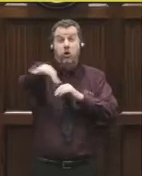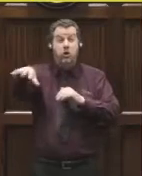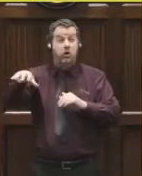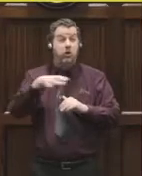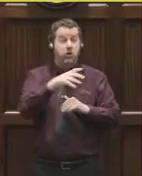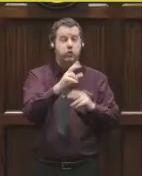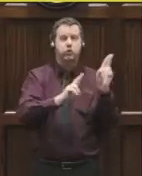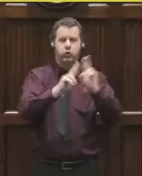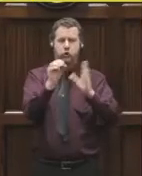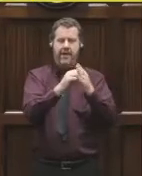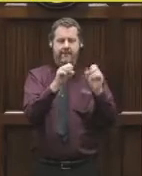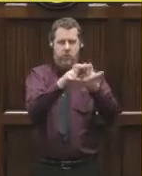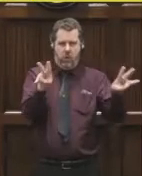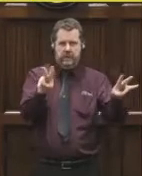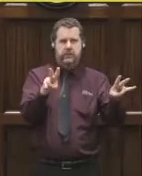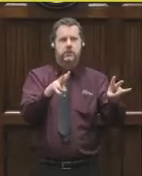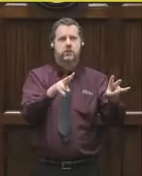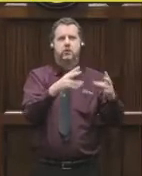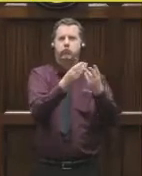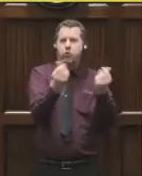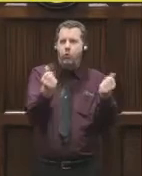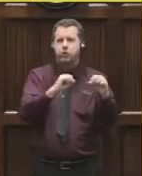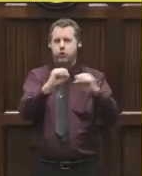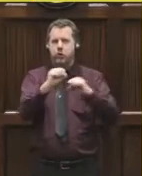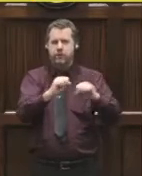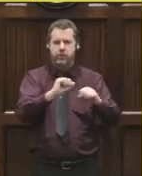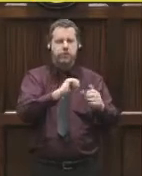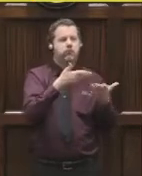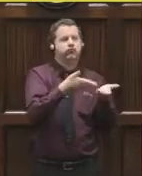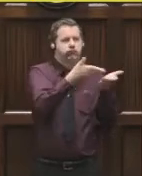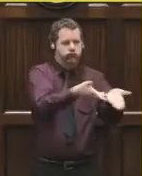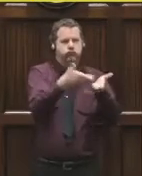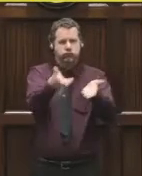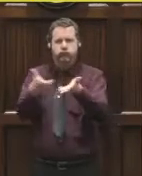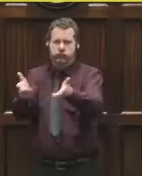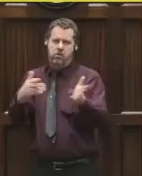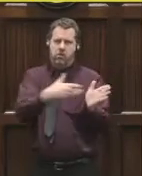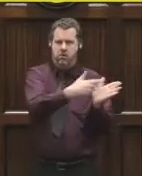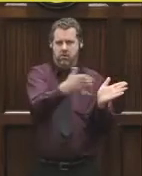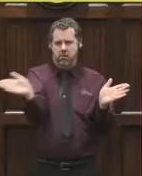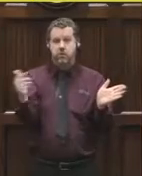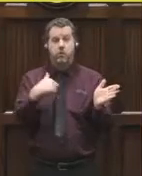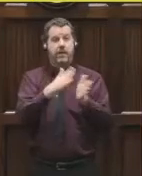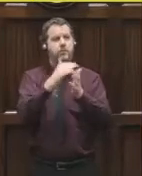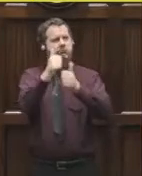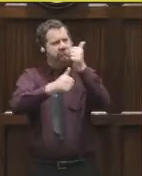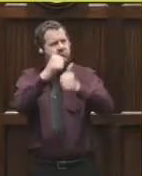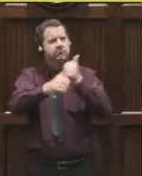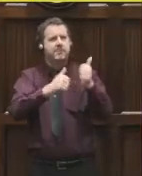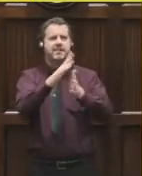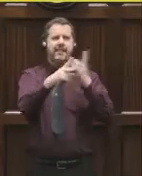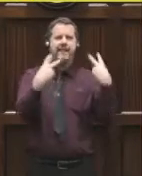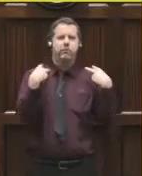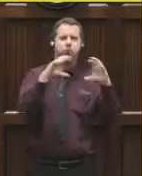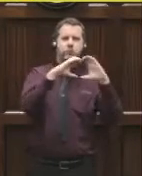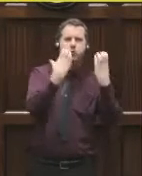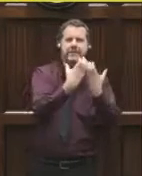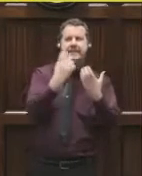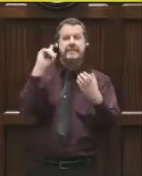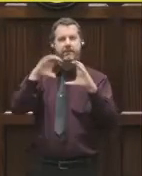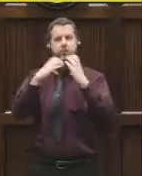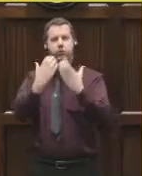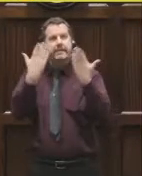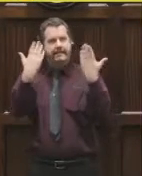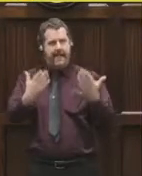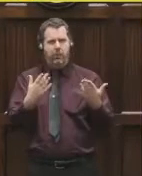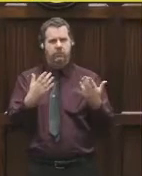equality is there and those resources and services are there as well. So I commend the sign language community and the deaf community, and let's move forward now